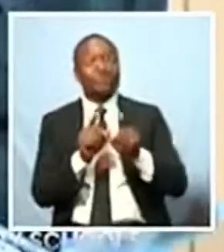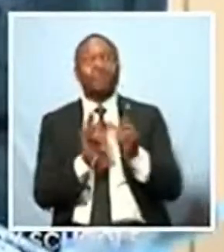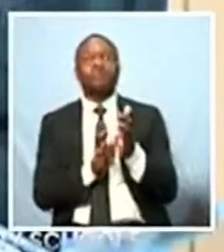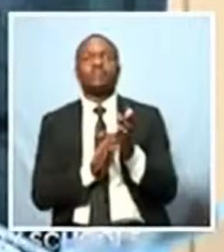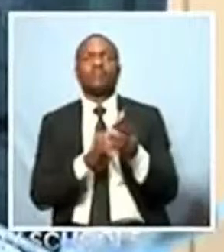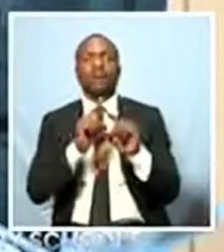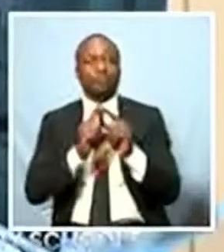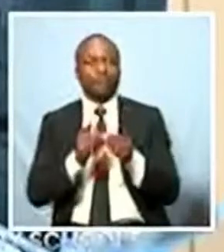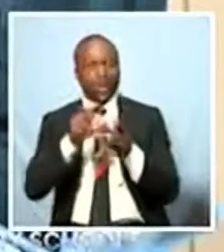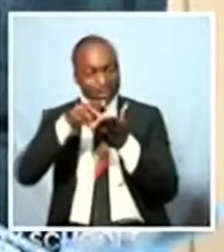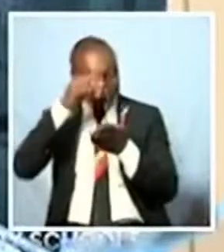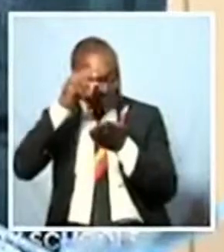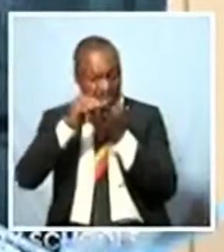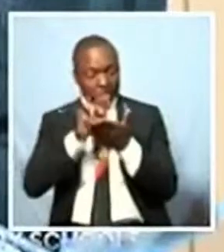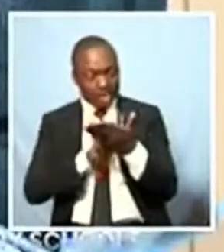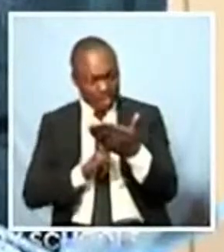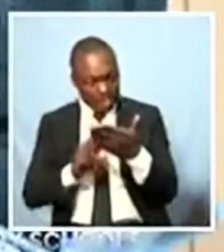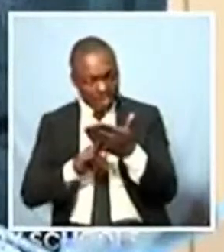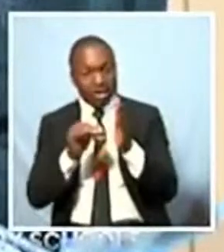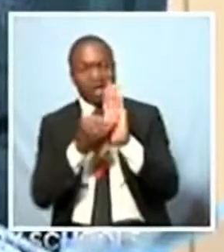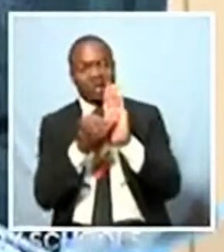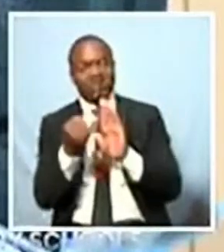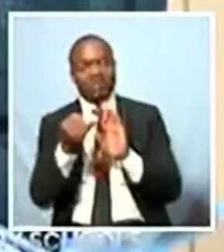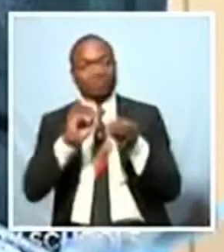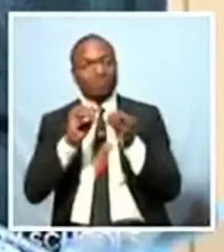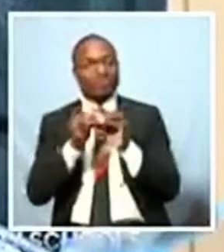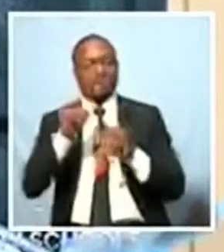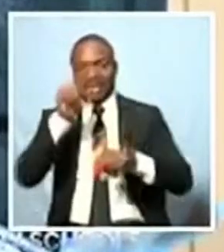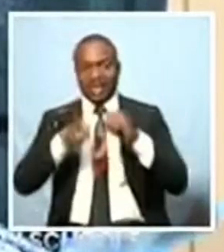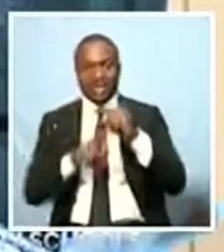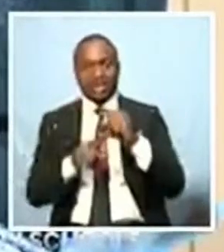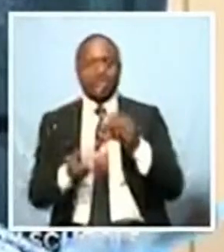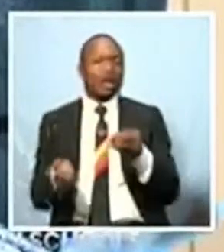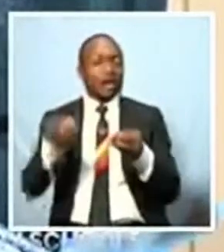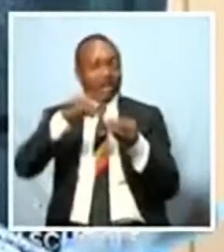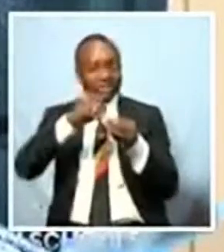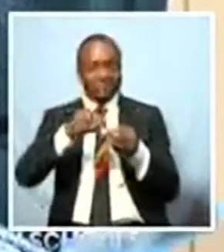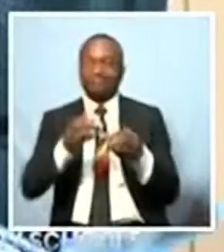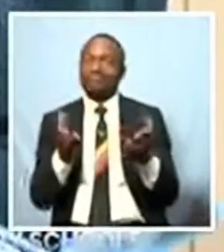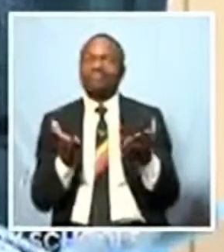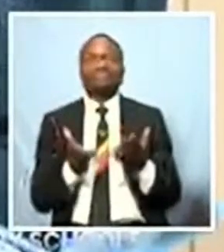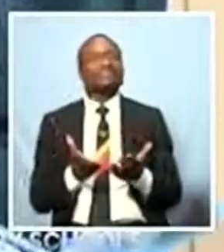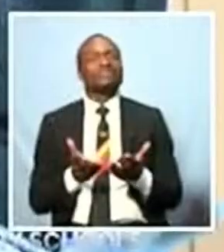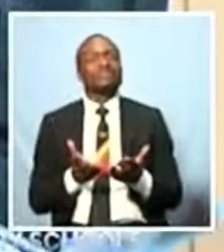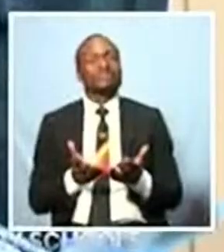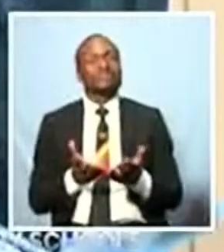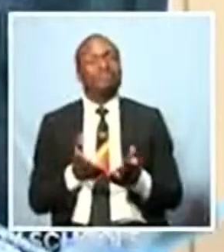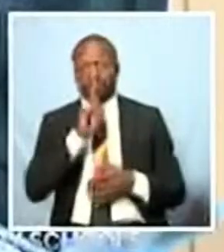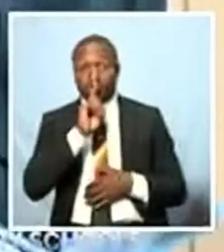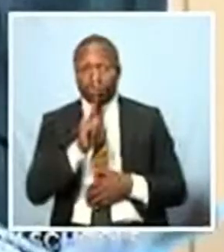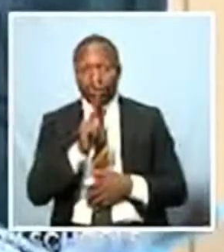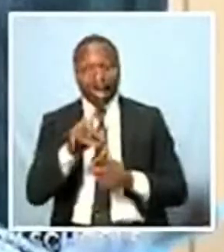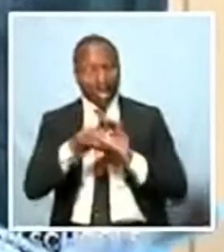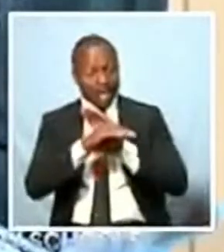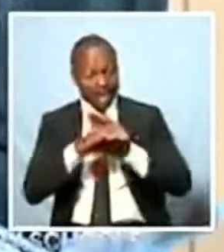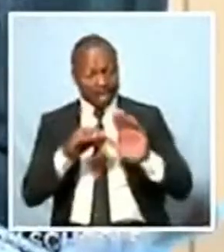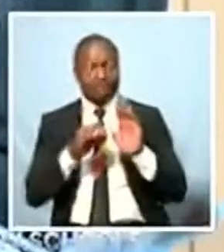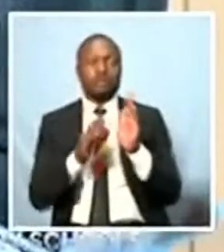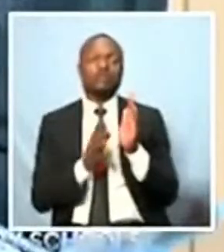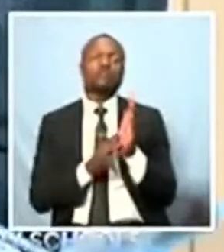can't learn how to read, identify numbers, can't add, surely, and half the school.